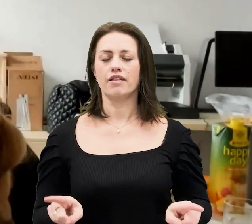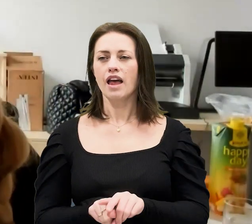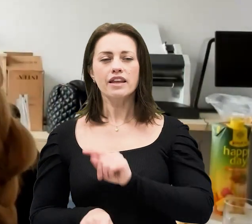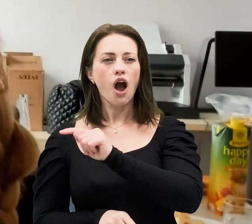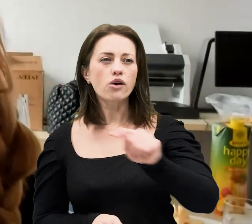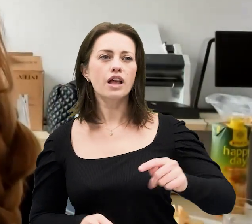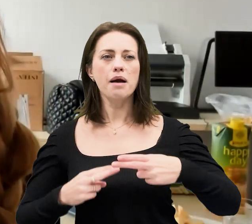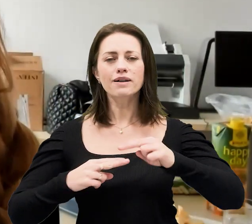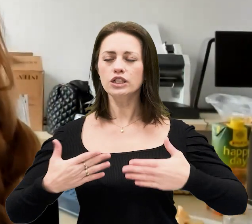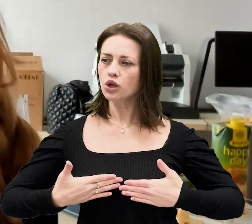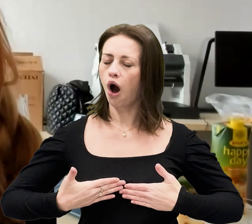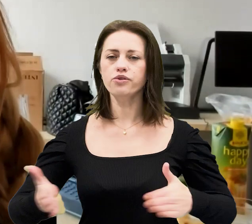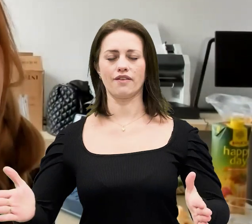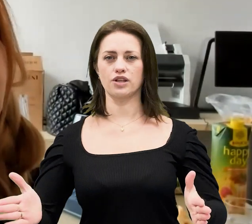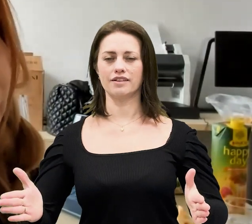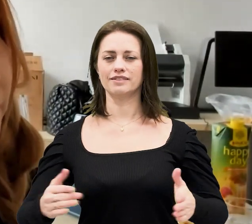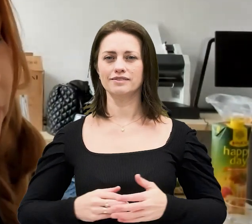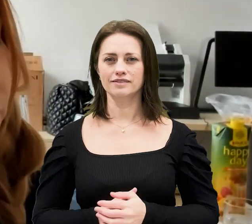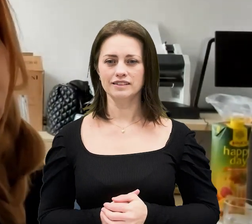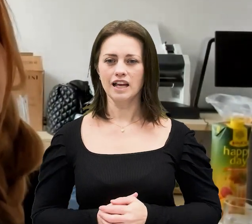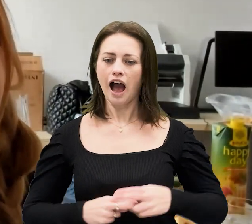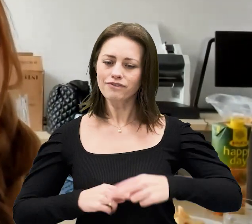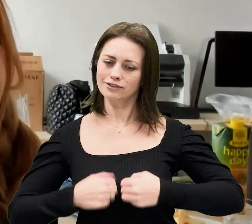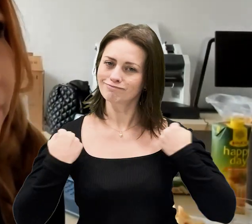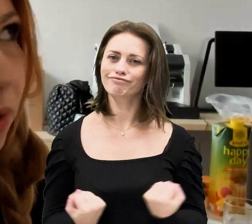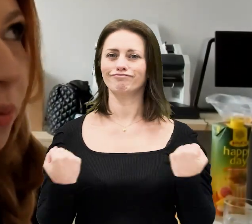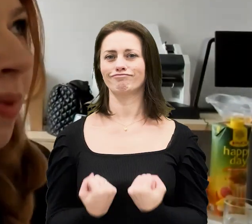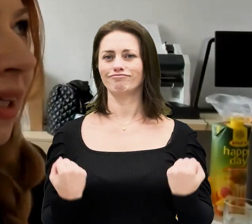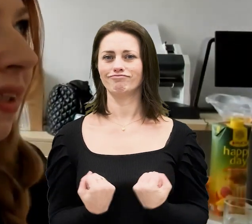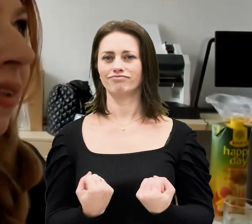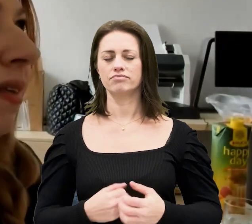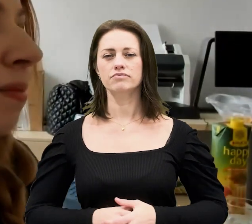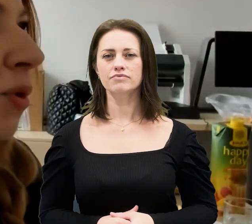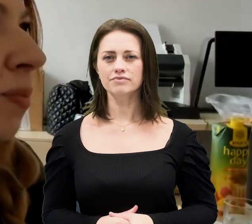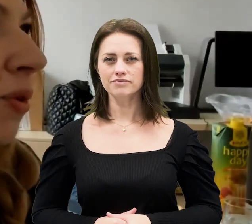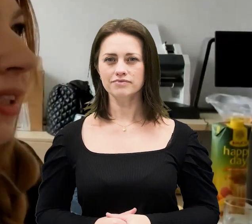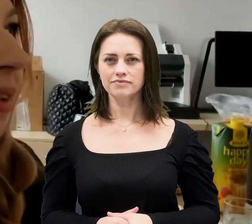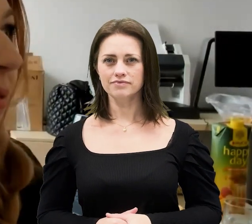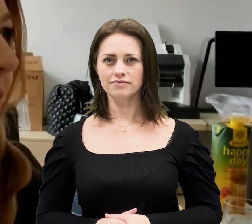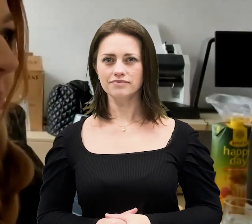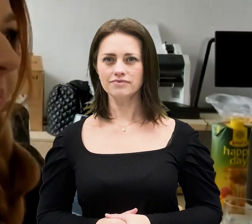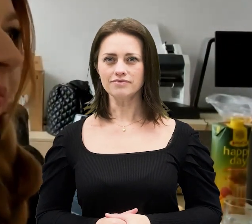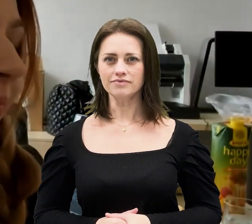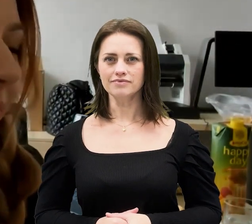the actors of the education, to be maybe more open-minded and more